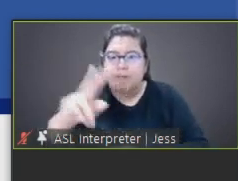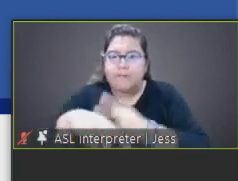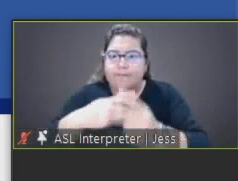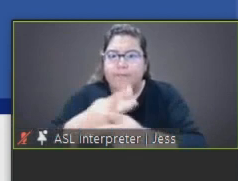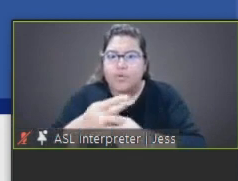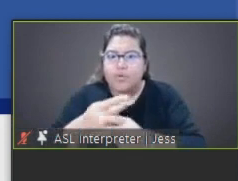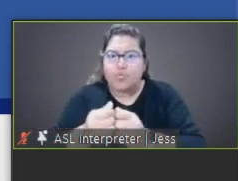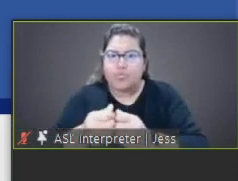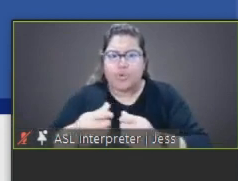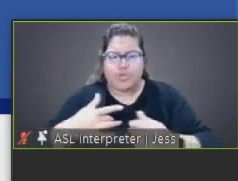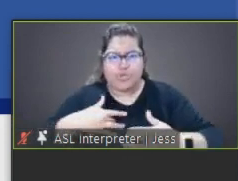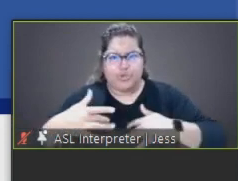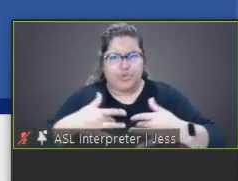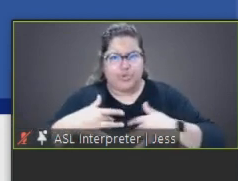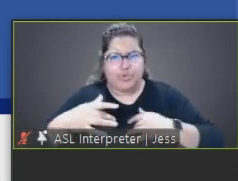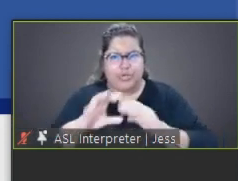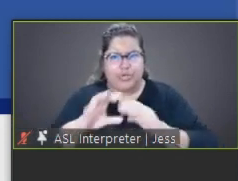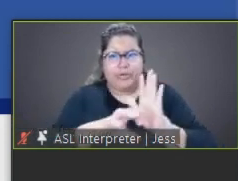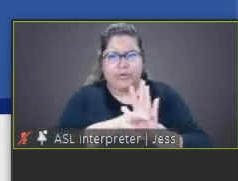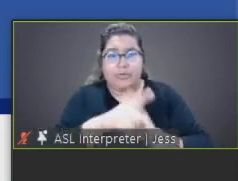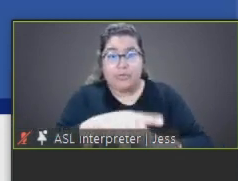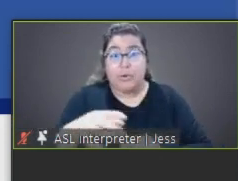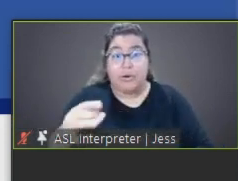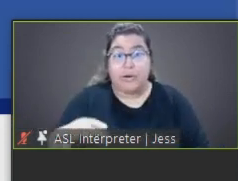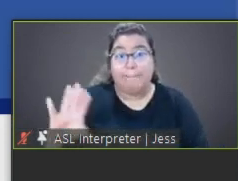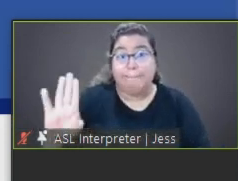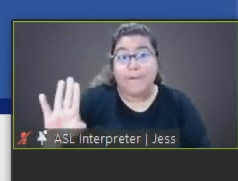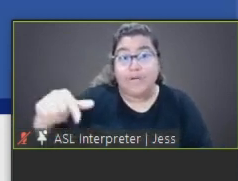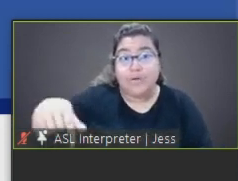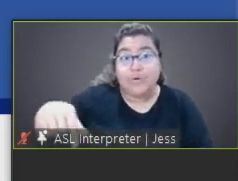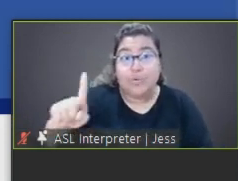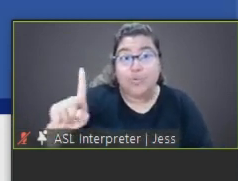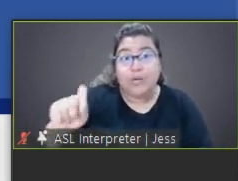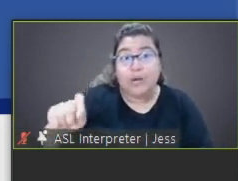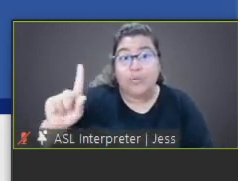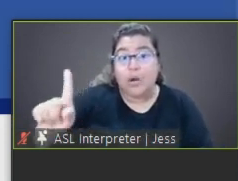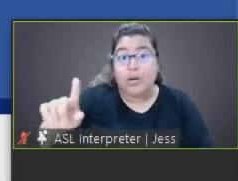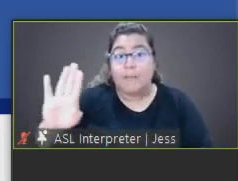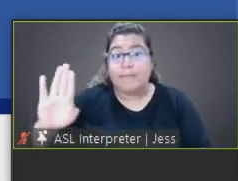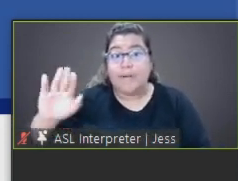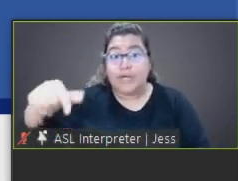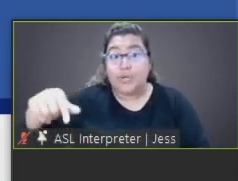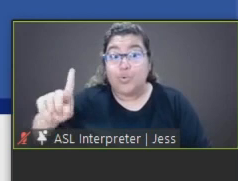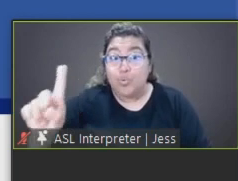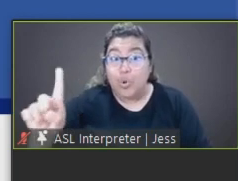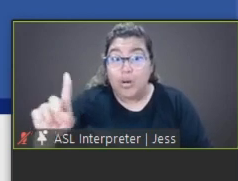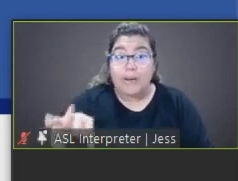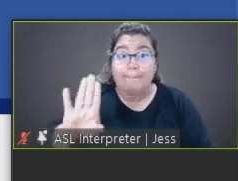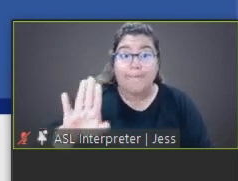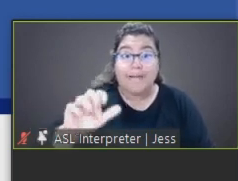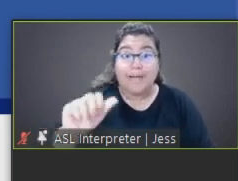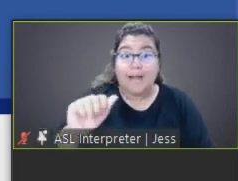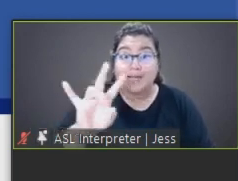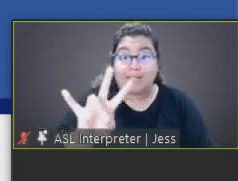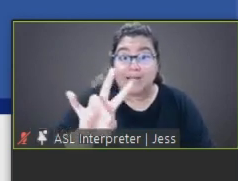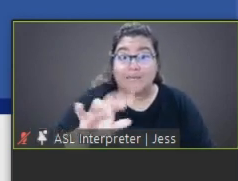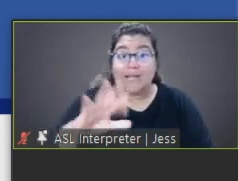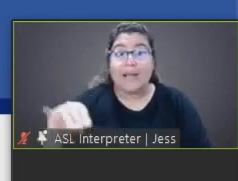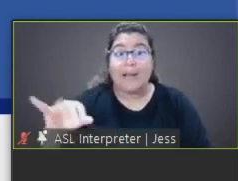So the ones that stand out are BQ1.1, BQ1, BF7, and